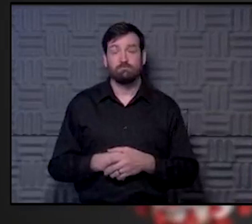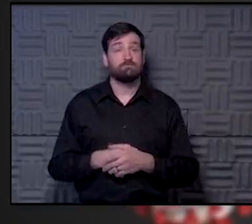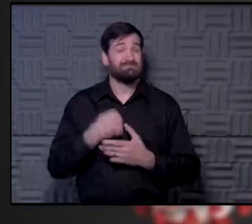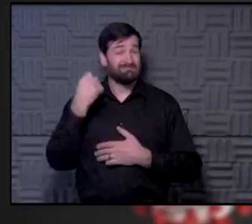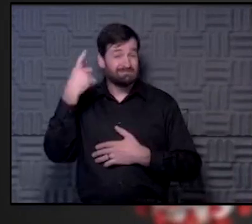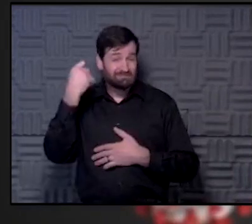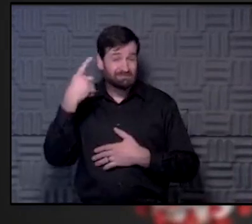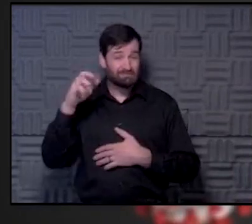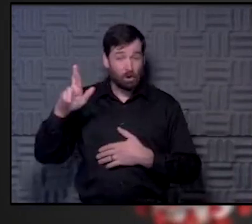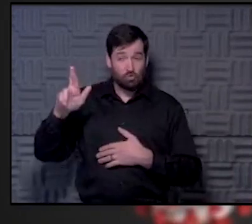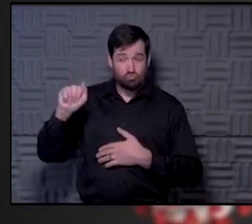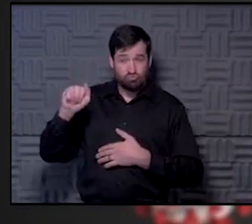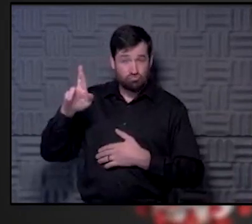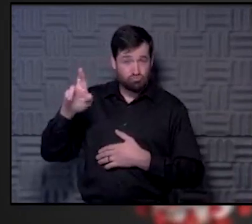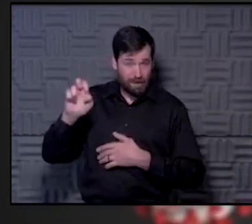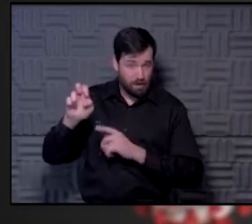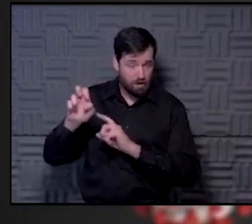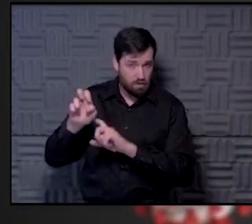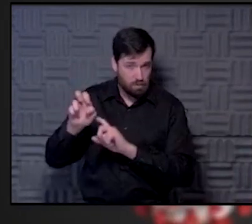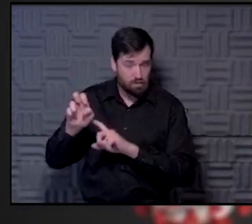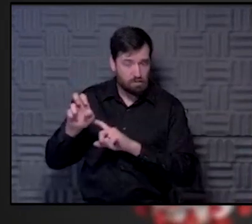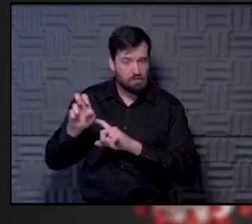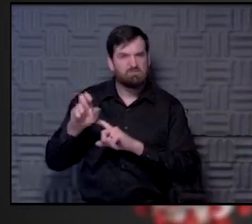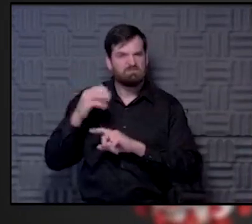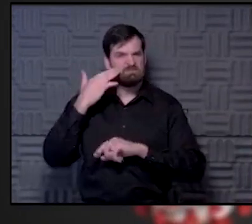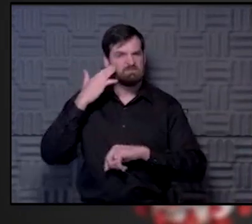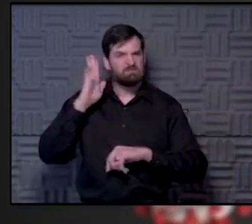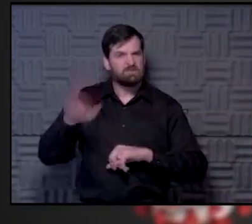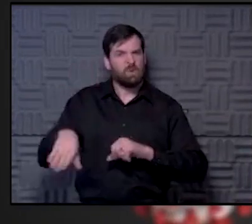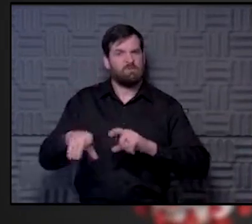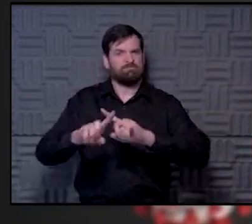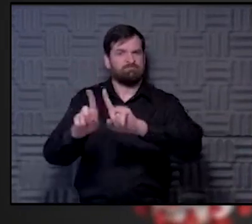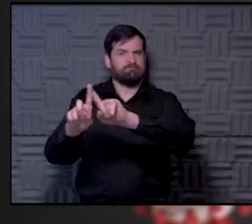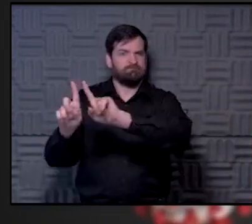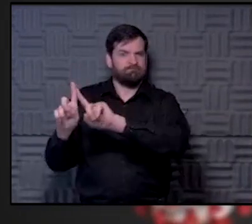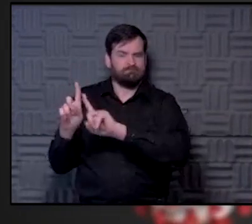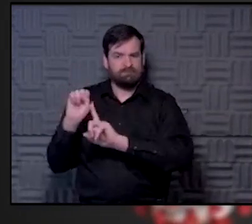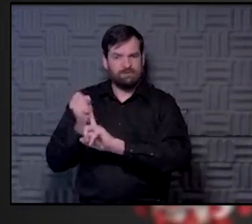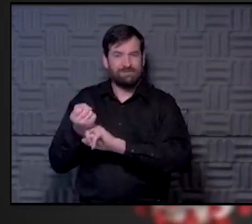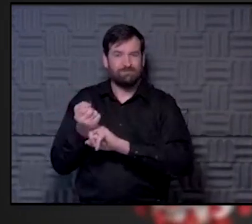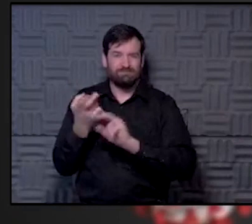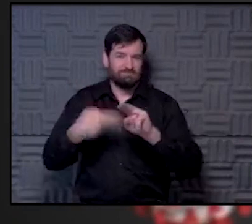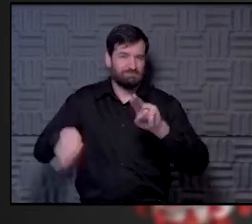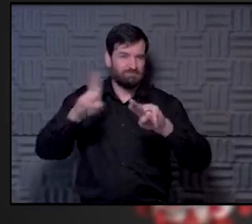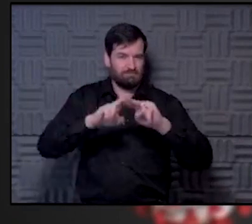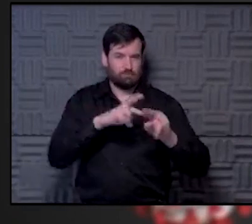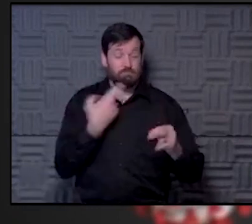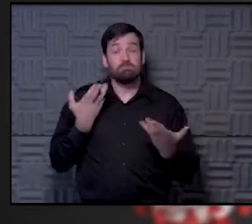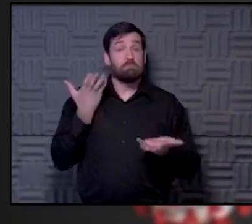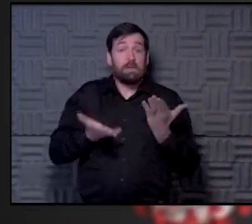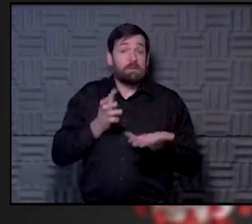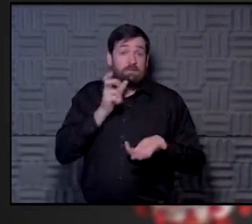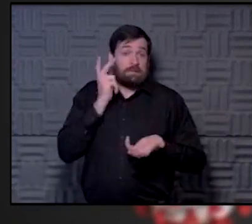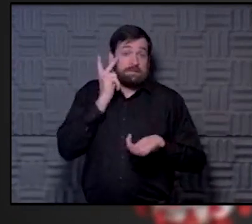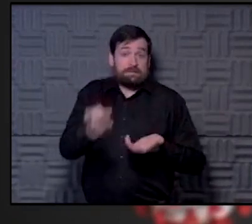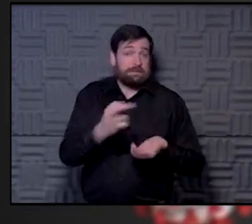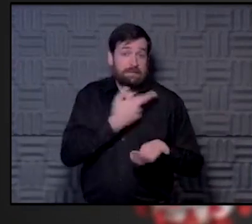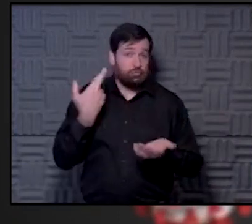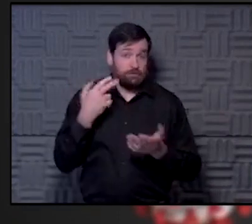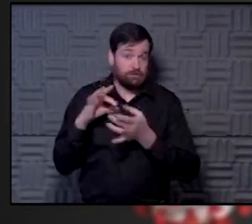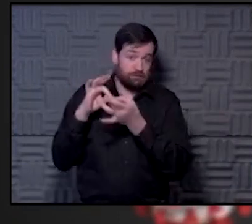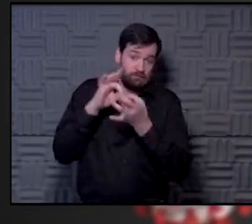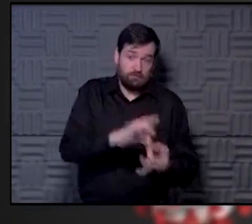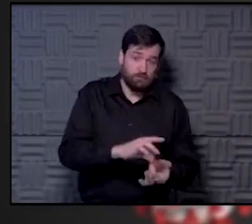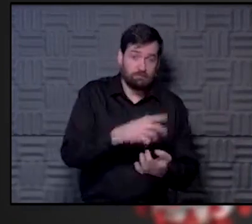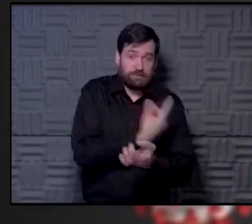rare, Right. we know plenty of other circumstances where there's an increase, and maybe we're not even seeing an increase related to this